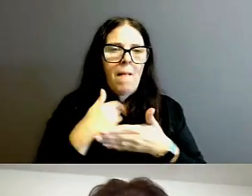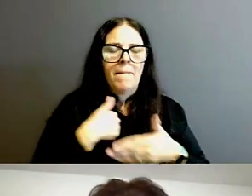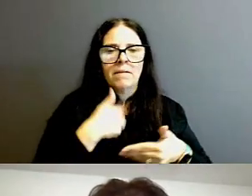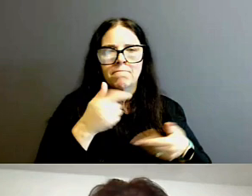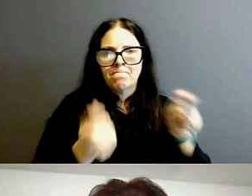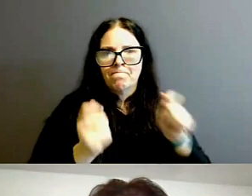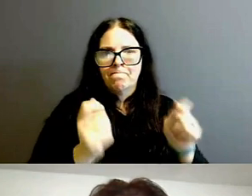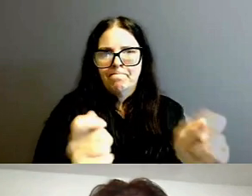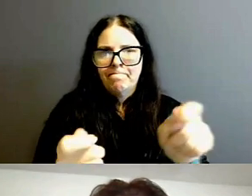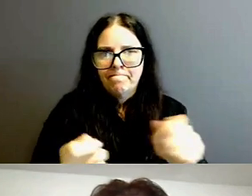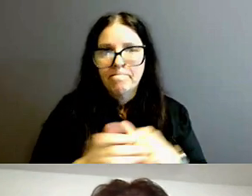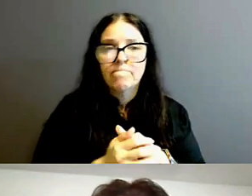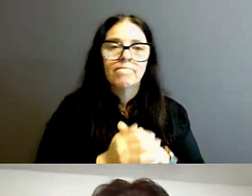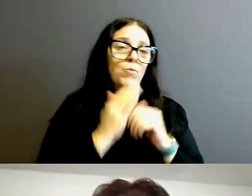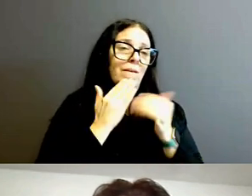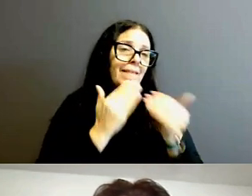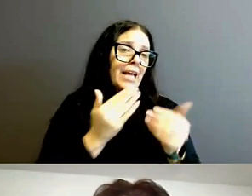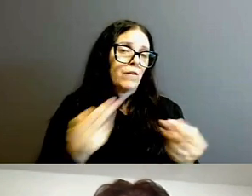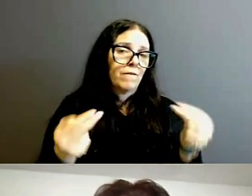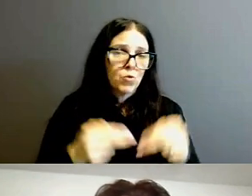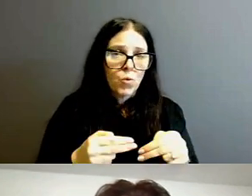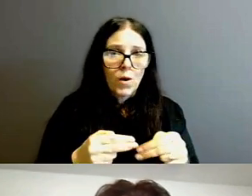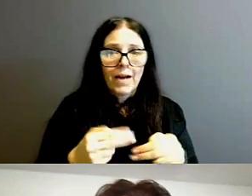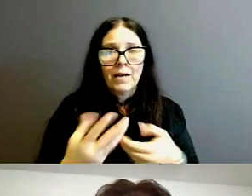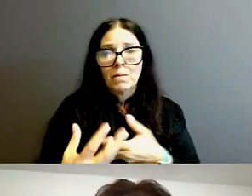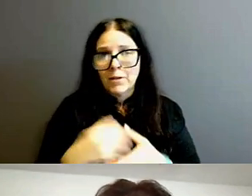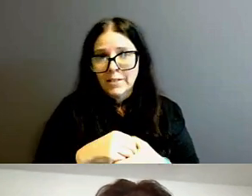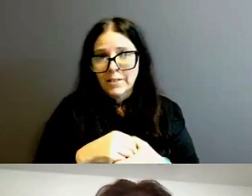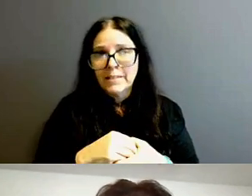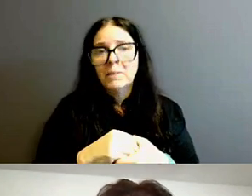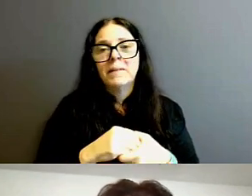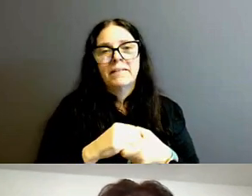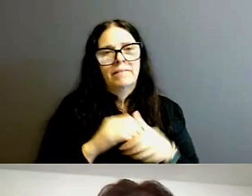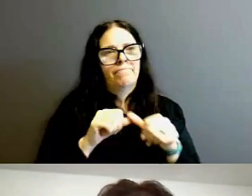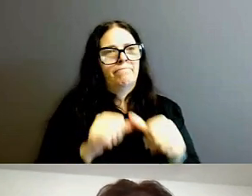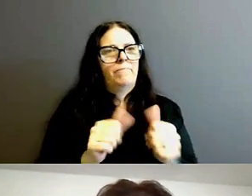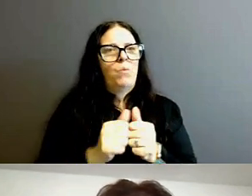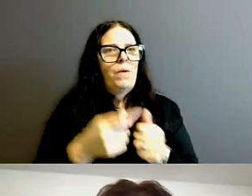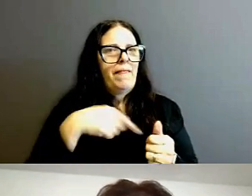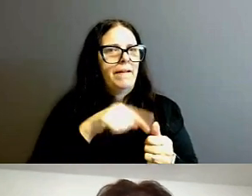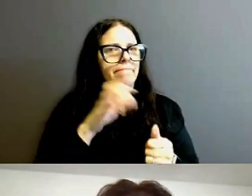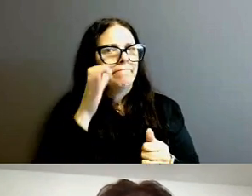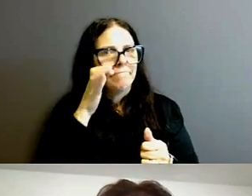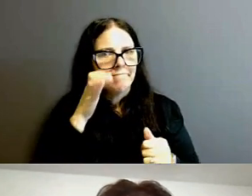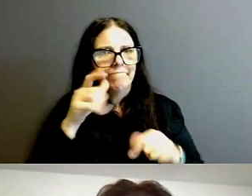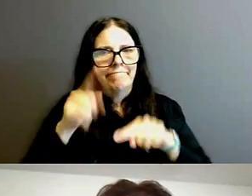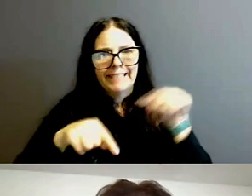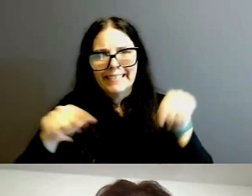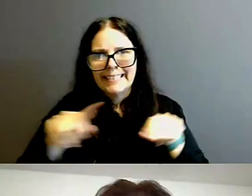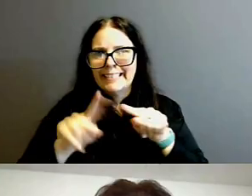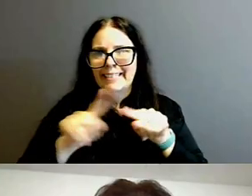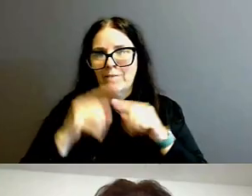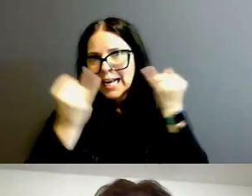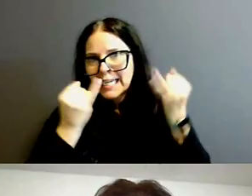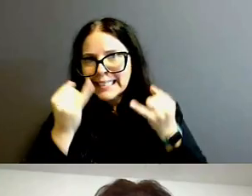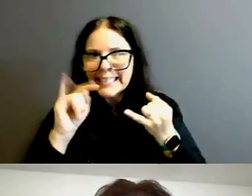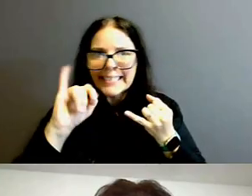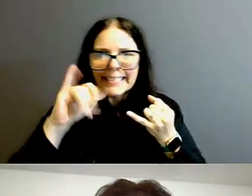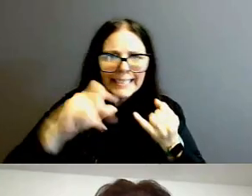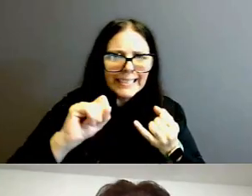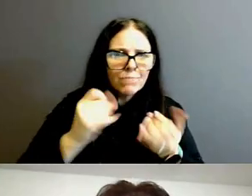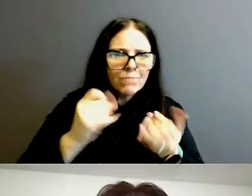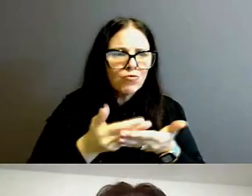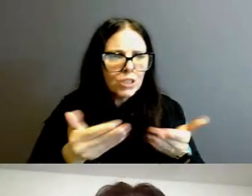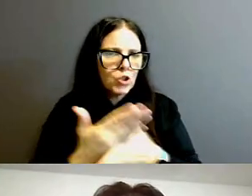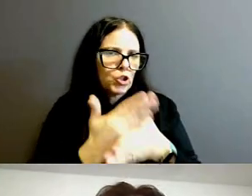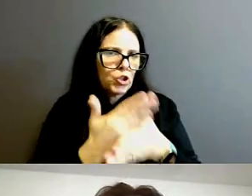for joining us, for participating, and staying in with us to listen to the different tips and resources we have been sharing